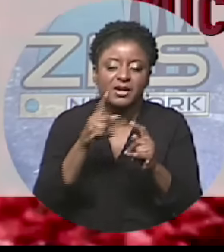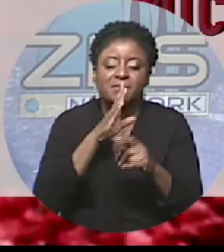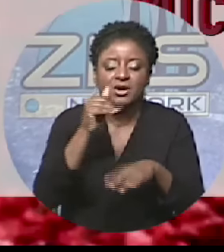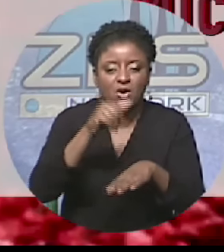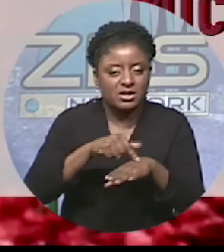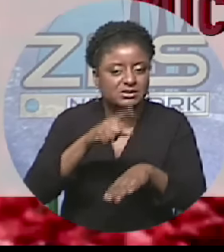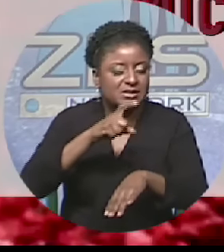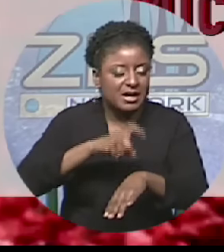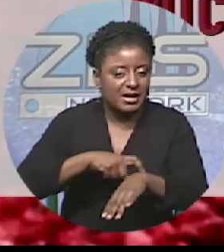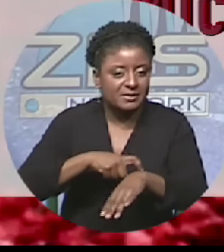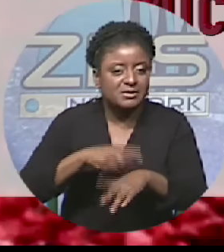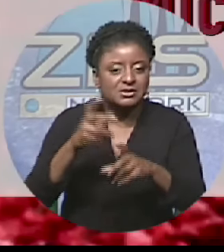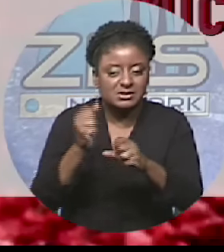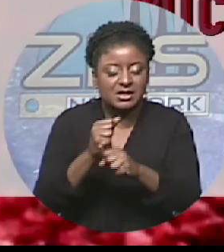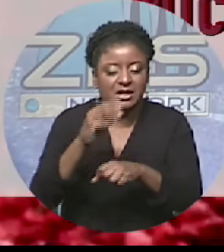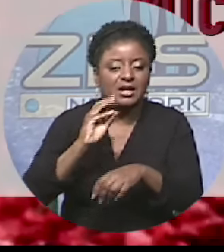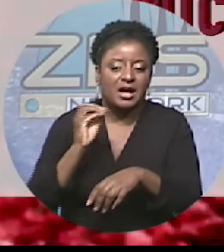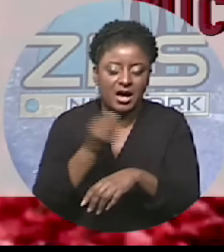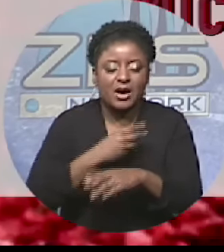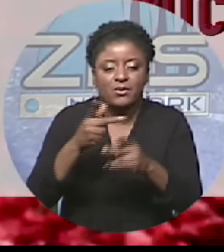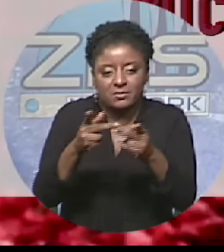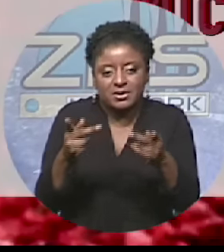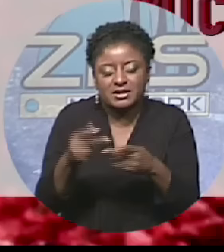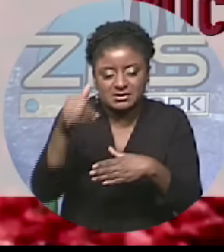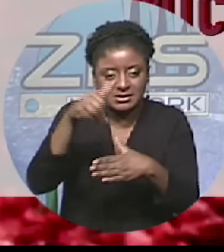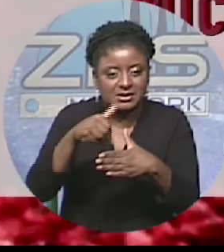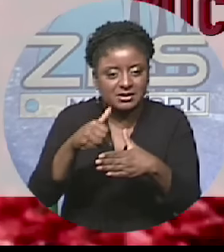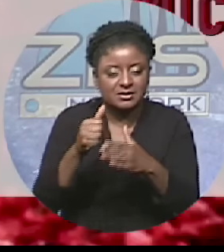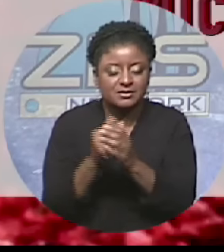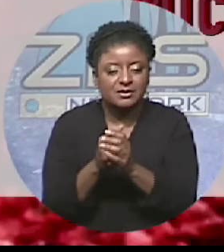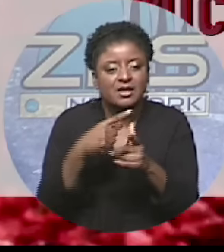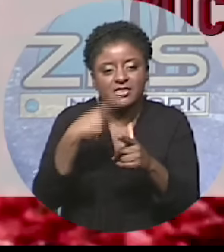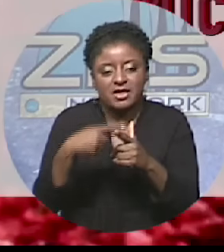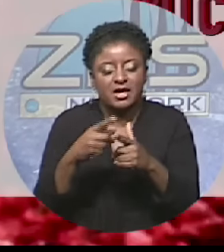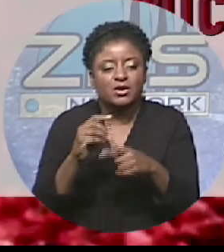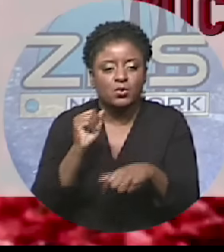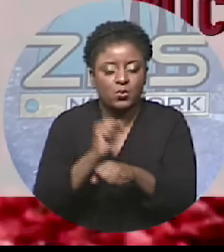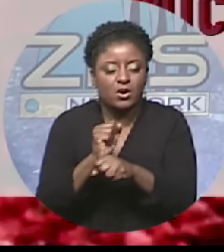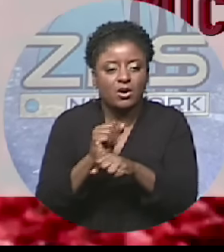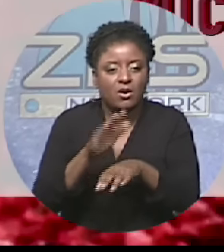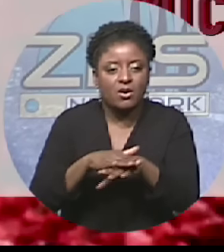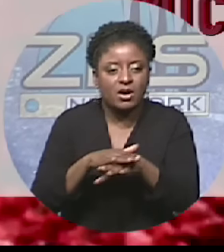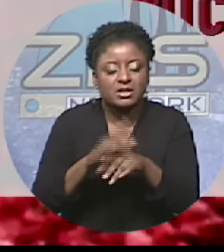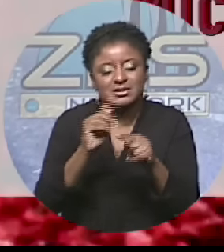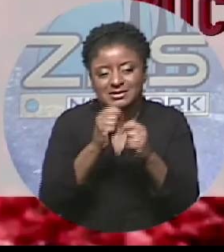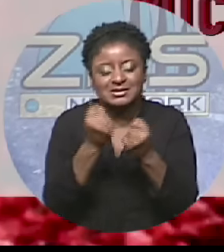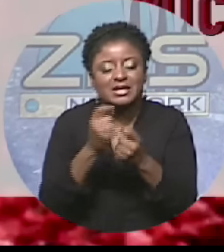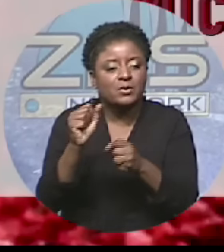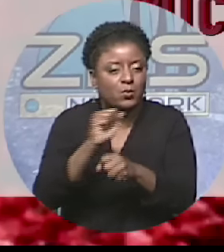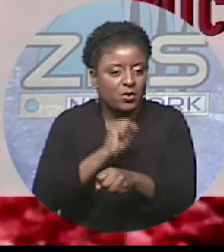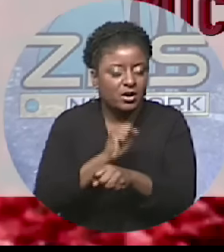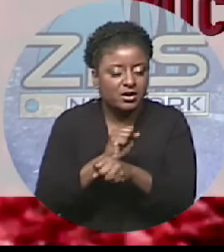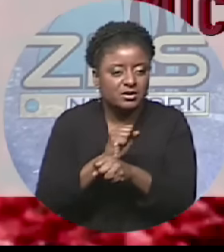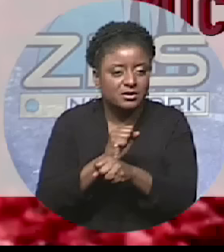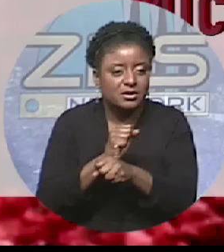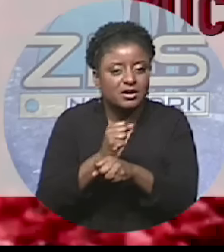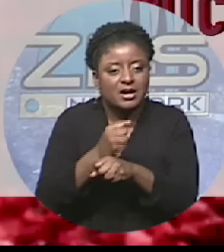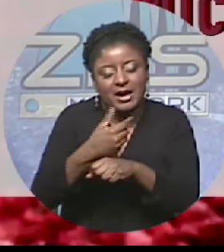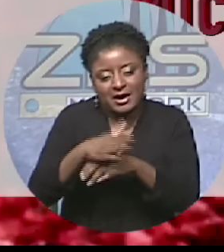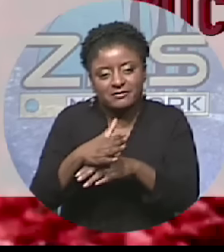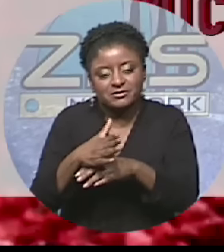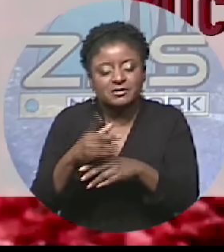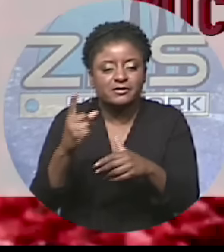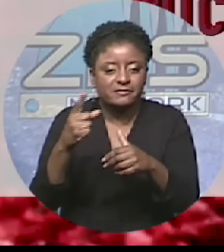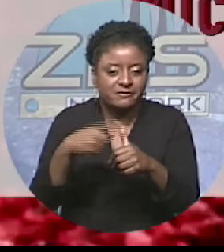get our slot in. So right now we'll have to work on synergy someplace else after we finish the